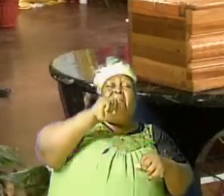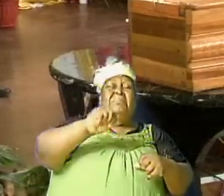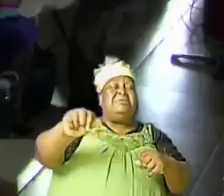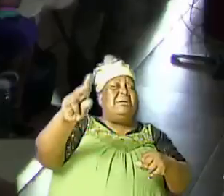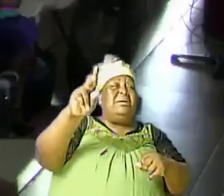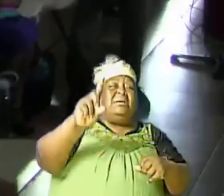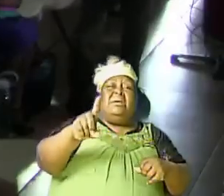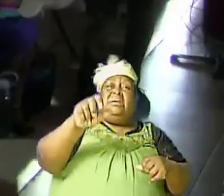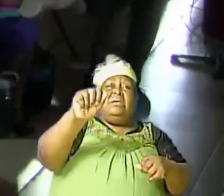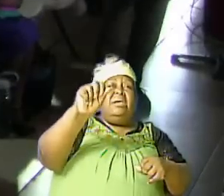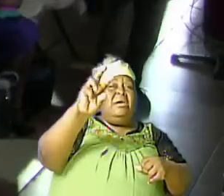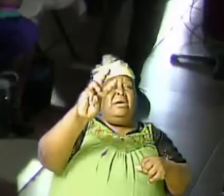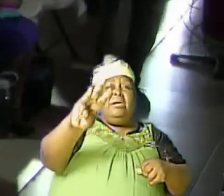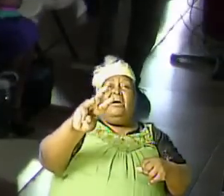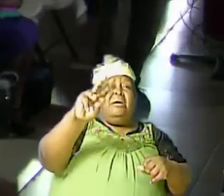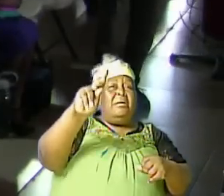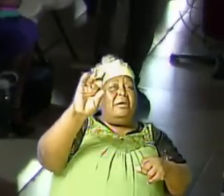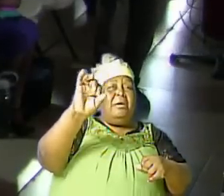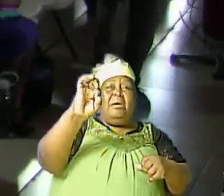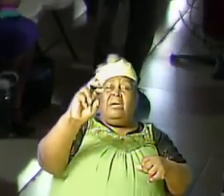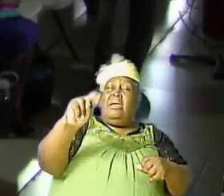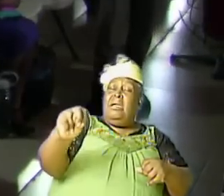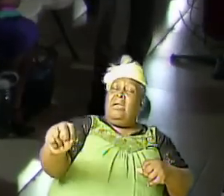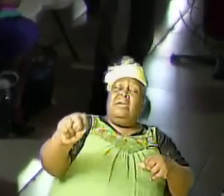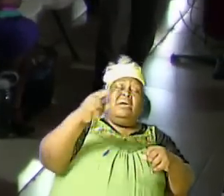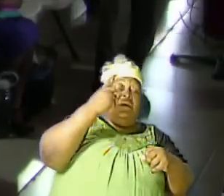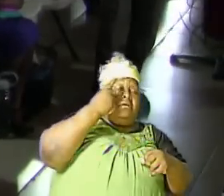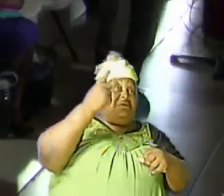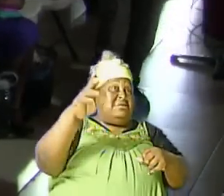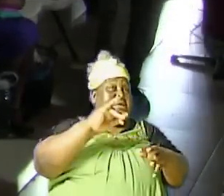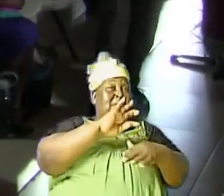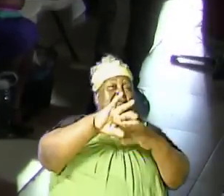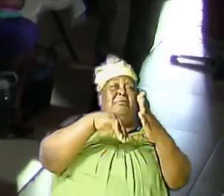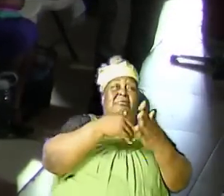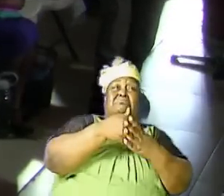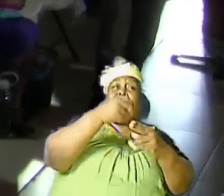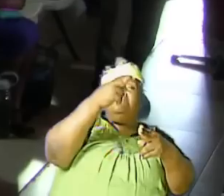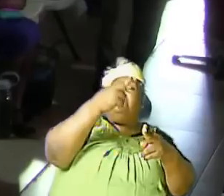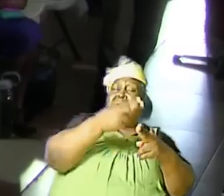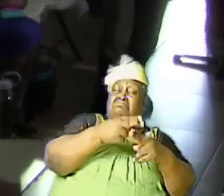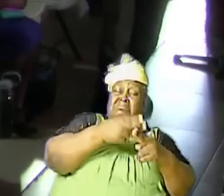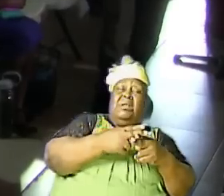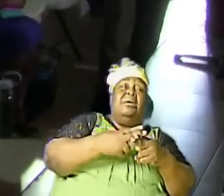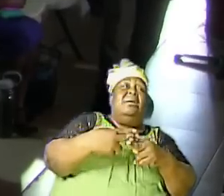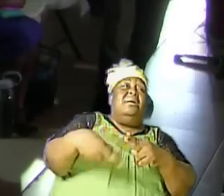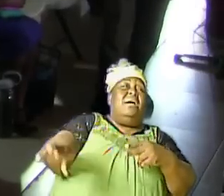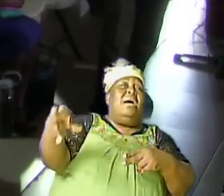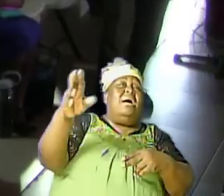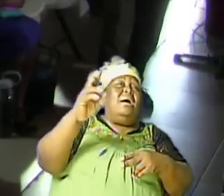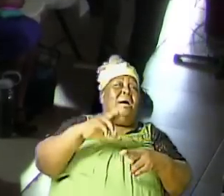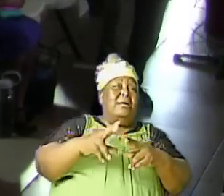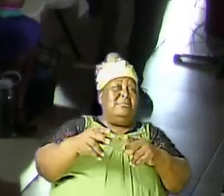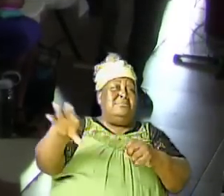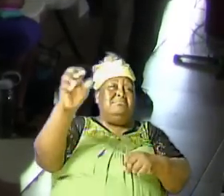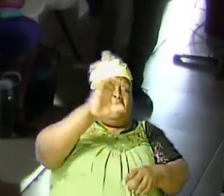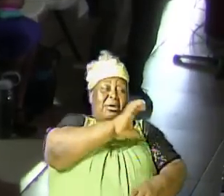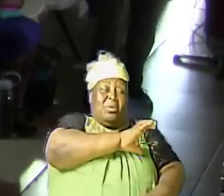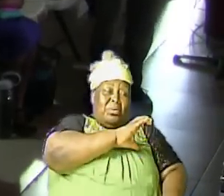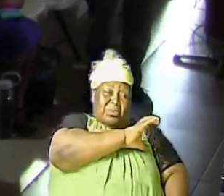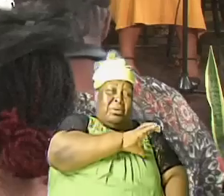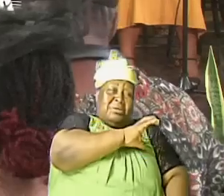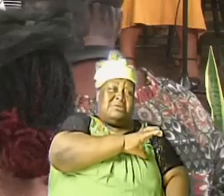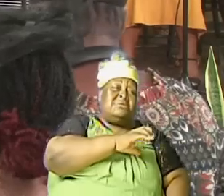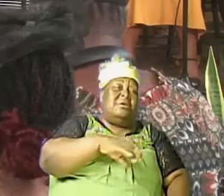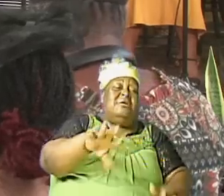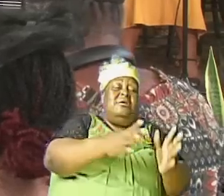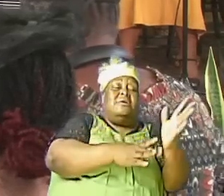God. Father God, you see and you know these individuals, you know them by name. And mighty God, you know them by character. And